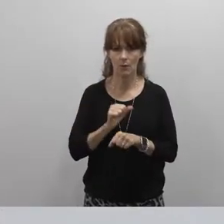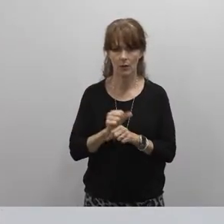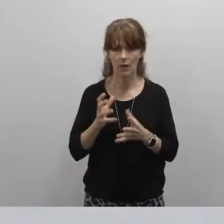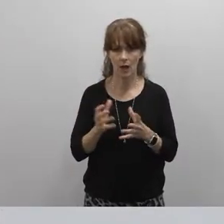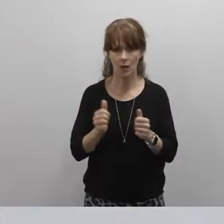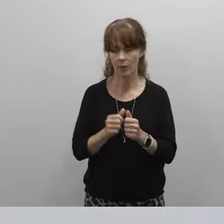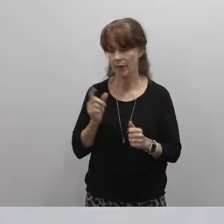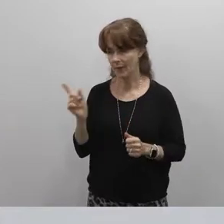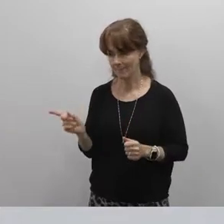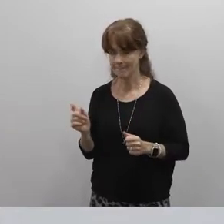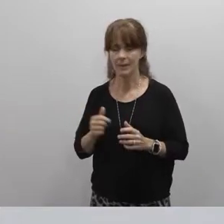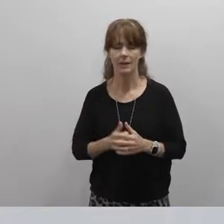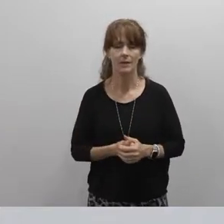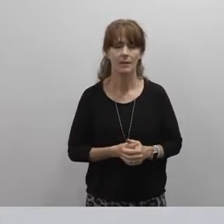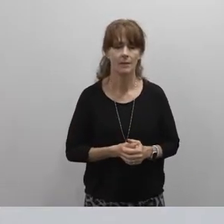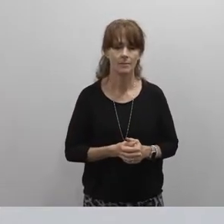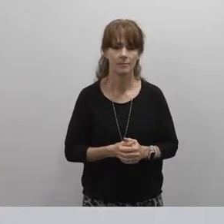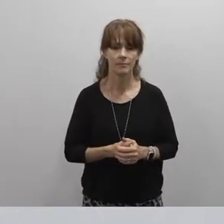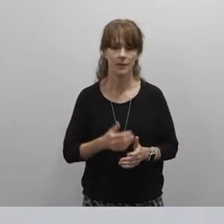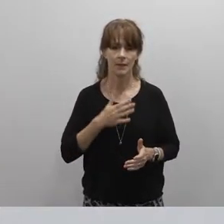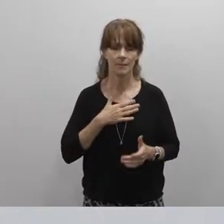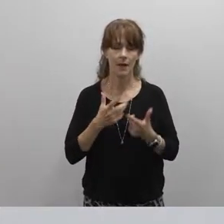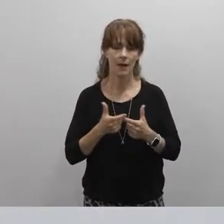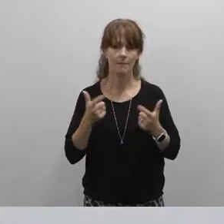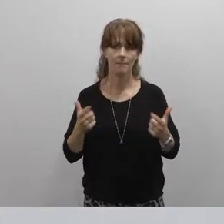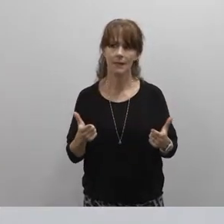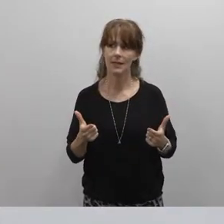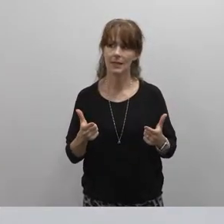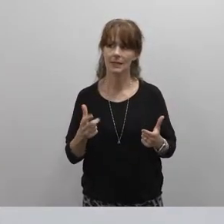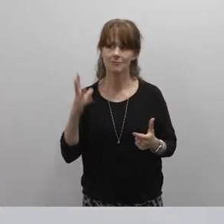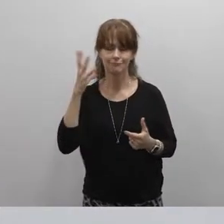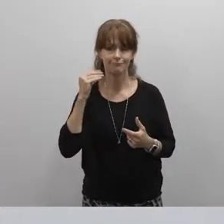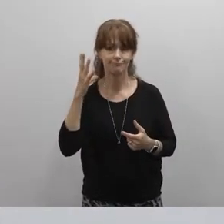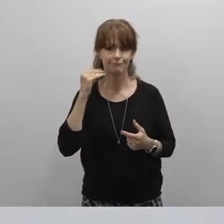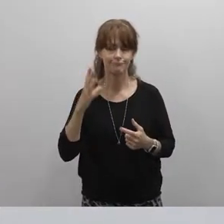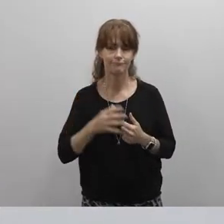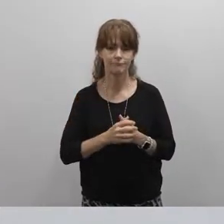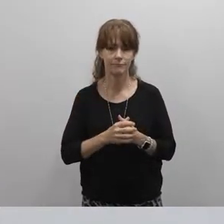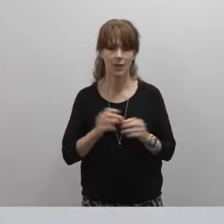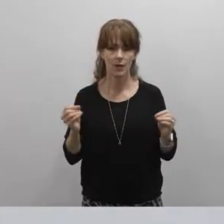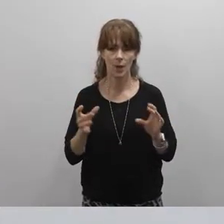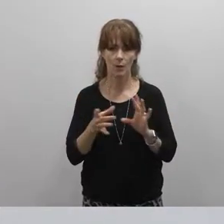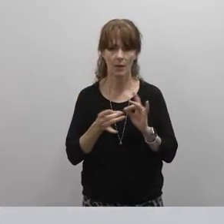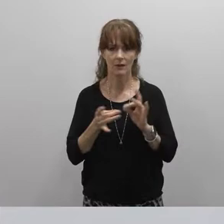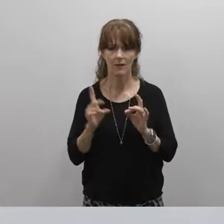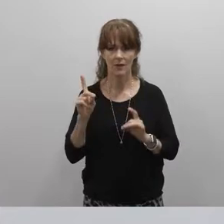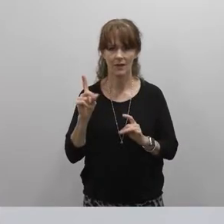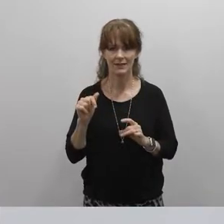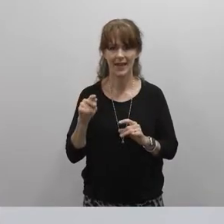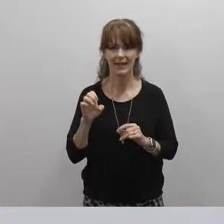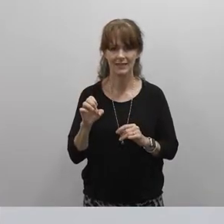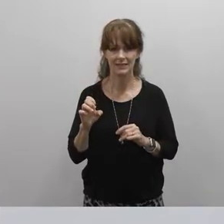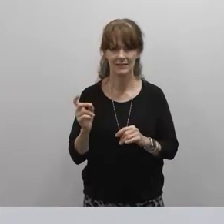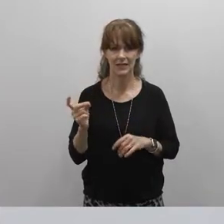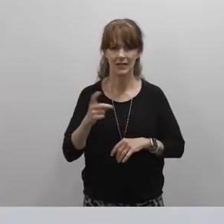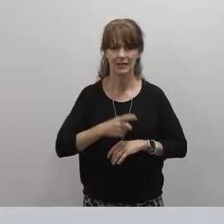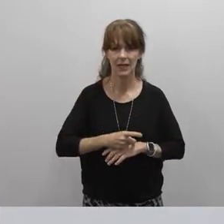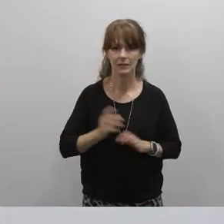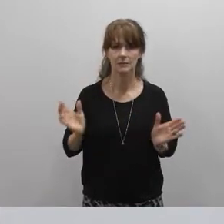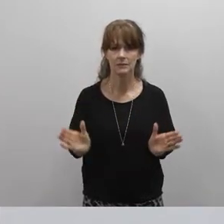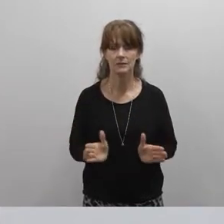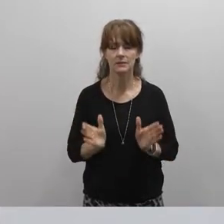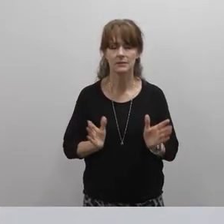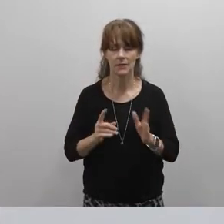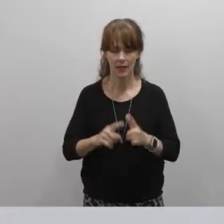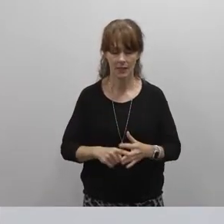with him. But I think my big takeaway as well is there's still no mention of a date. That's what we've been pushing from the